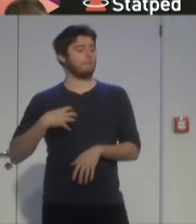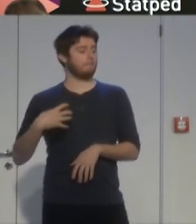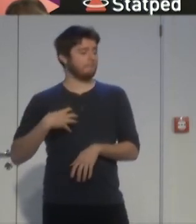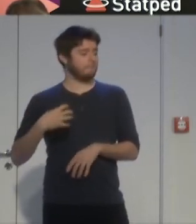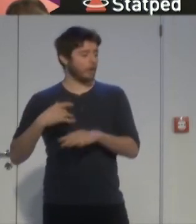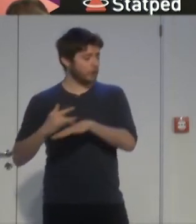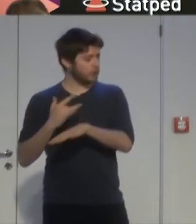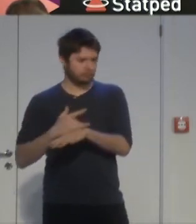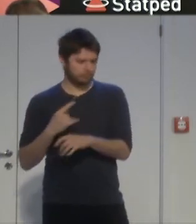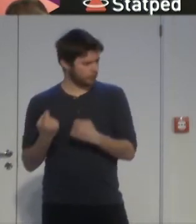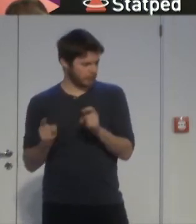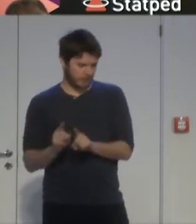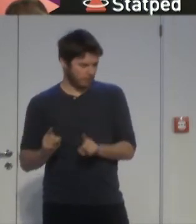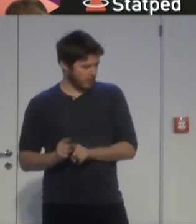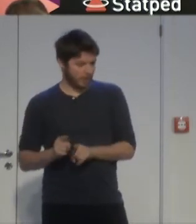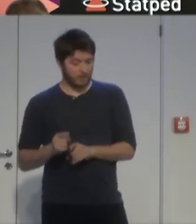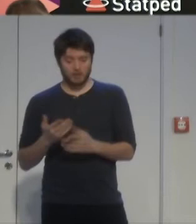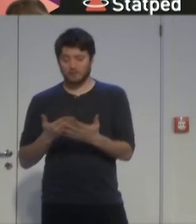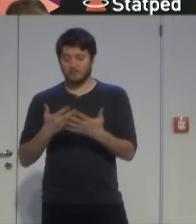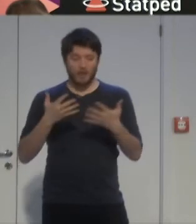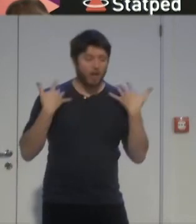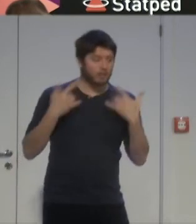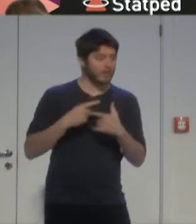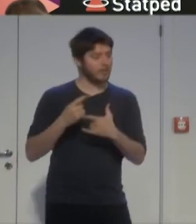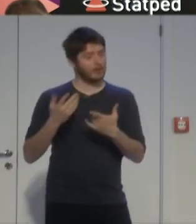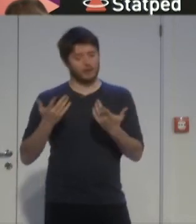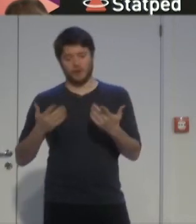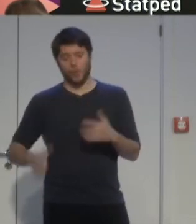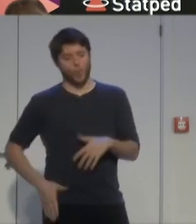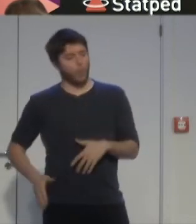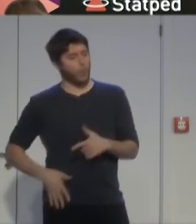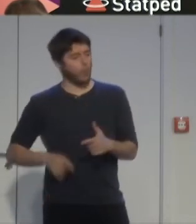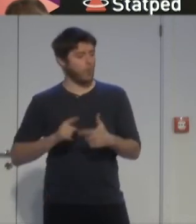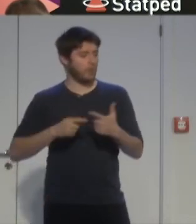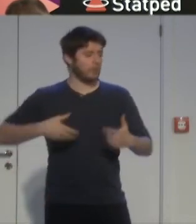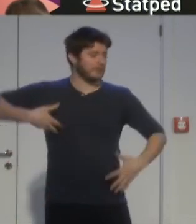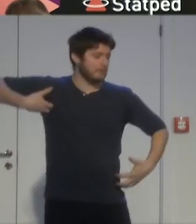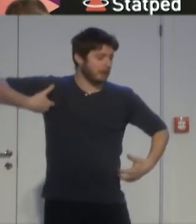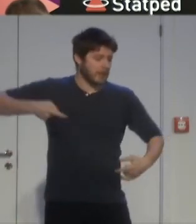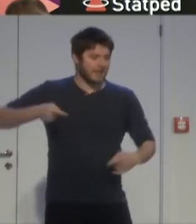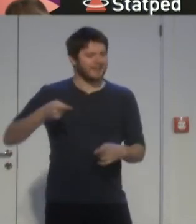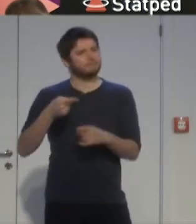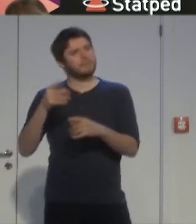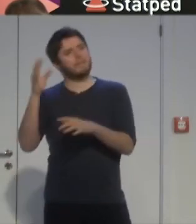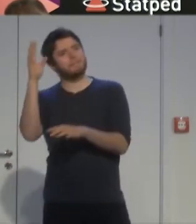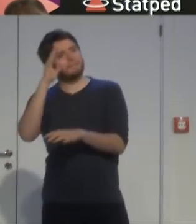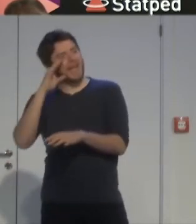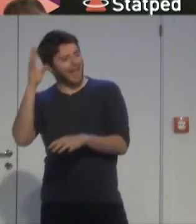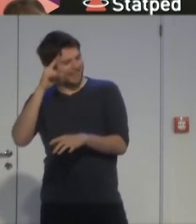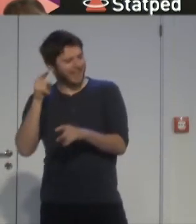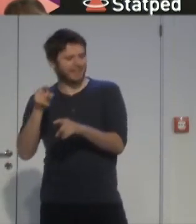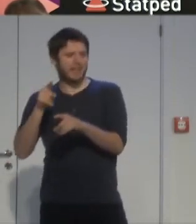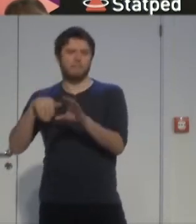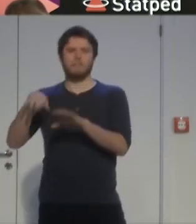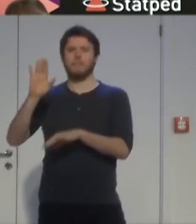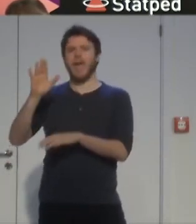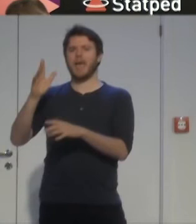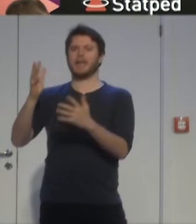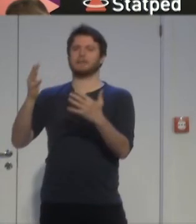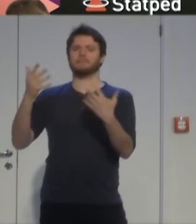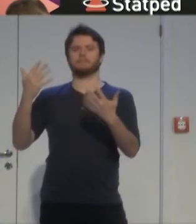For other mammals, like cats and dogs and chimpanzees, the meaning is more